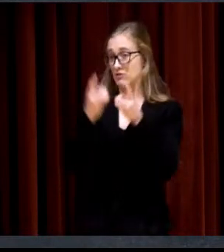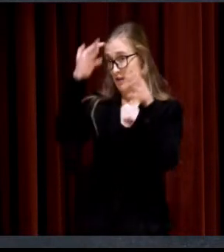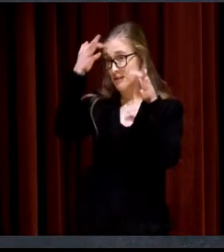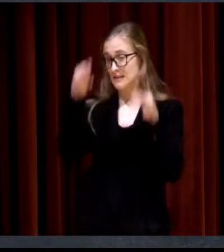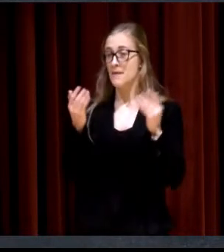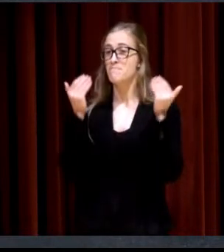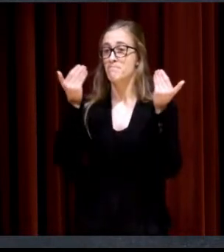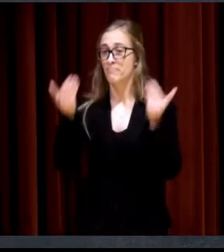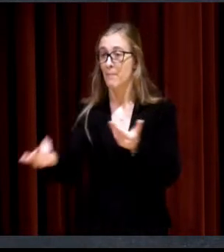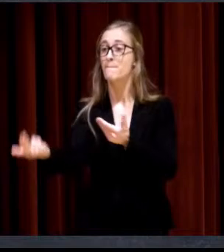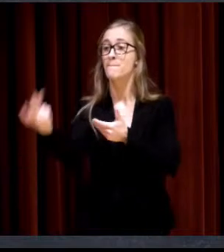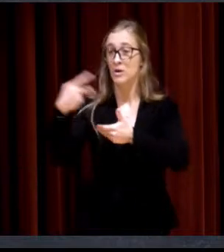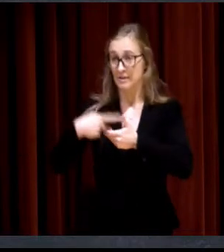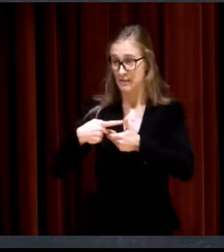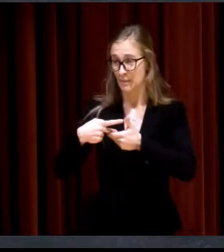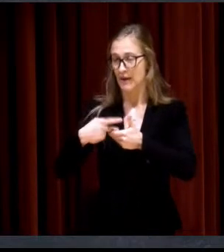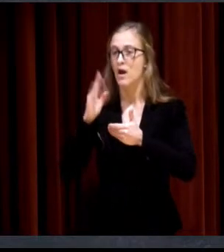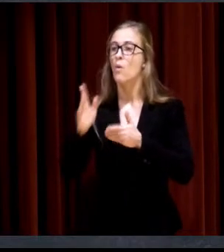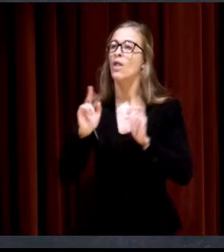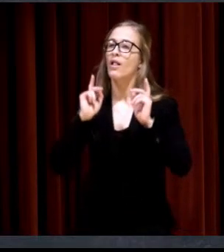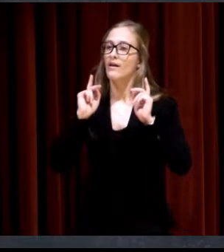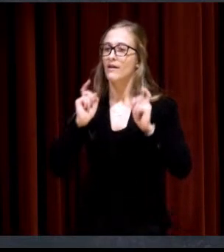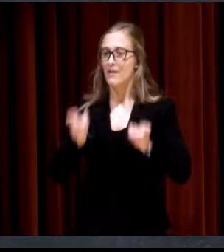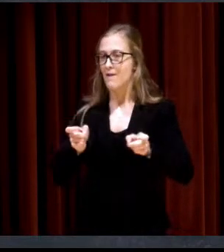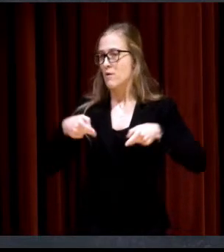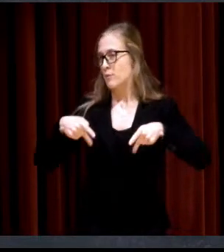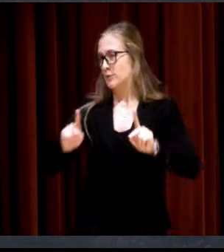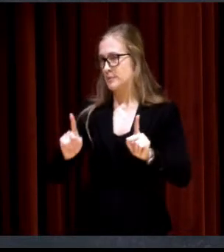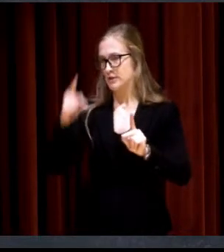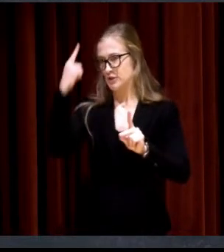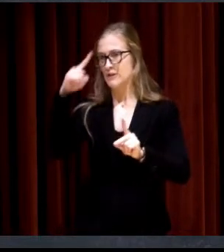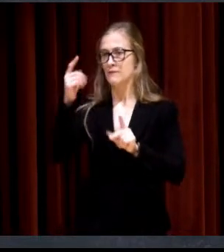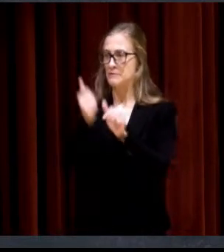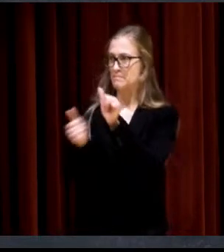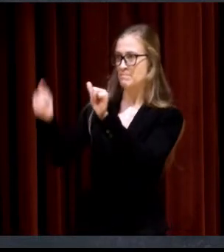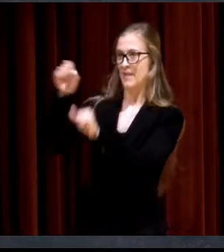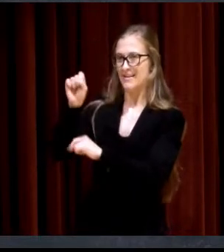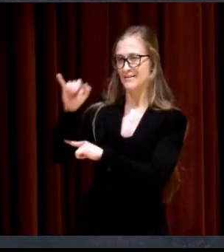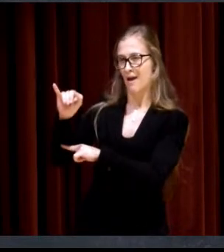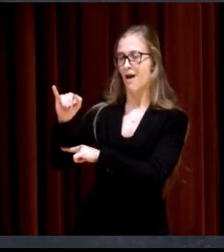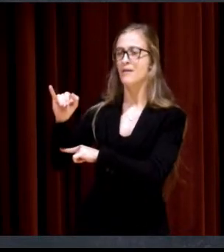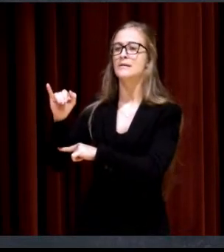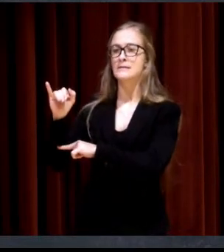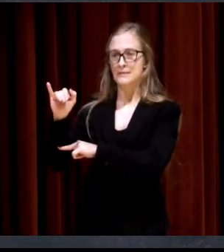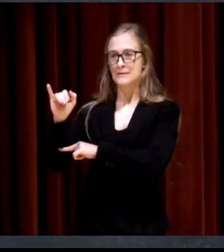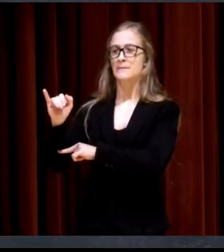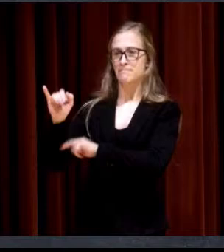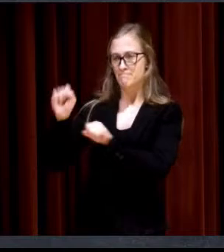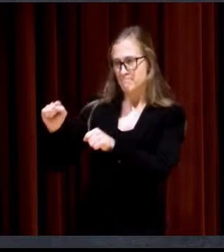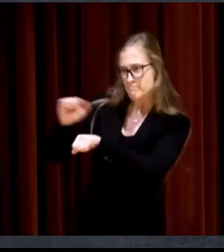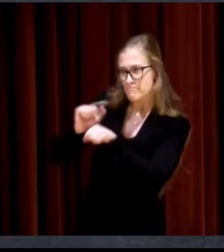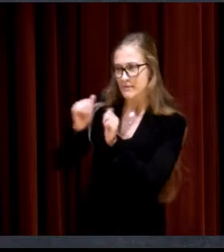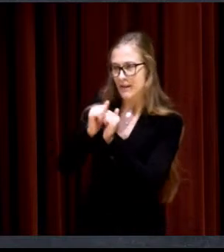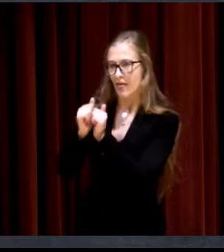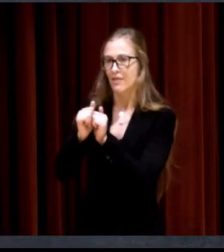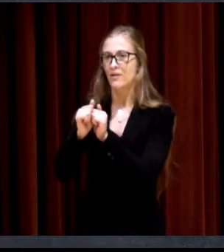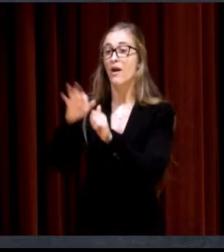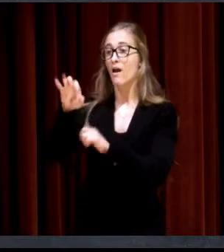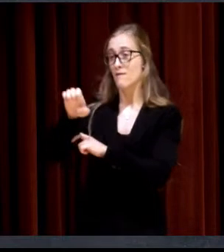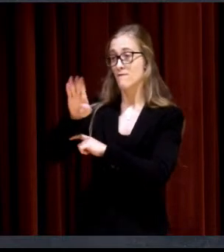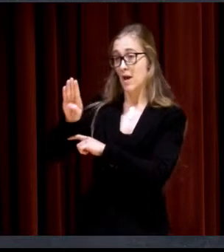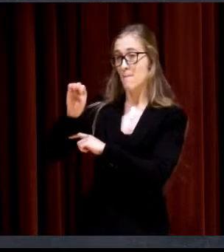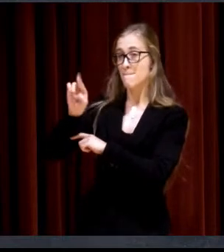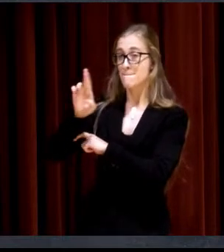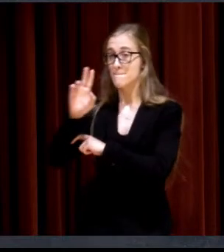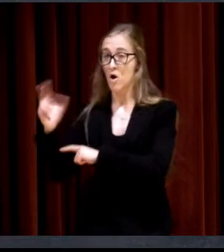start to give permission for their superintendents to work on MOUs with us, and then by the February, March